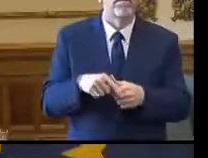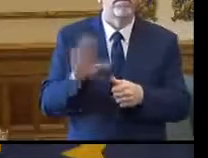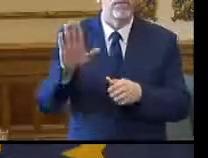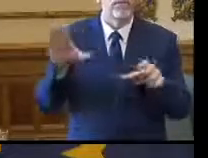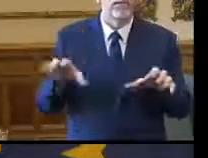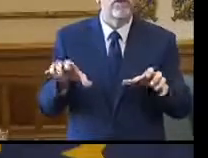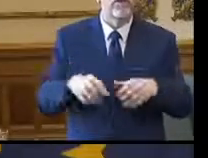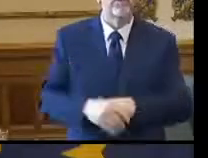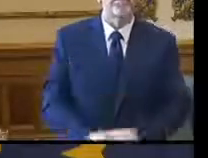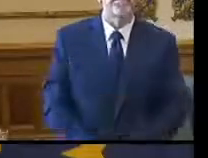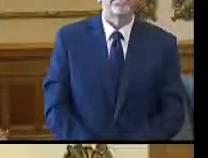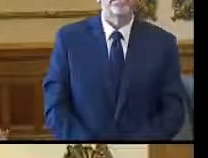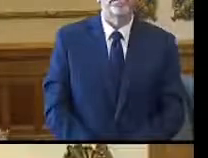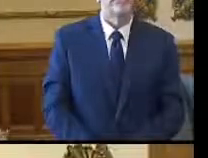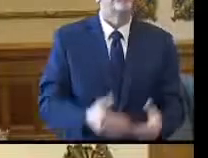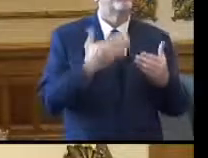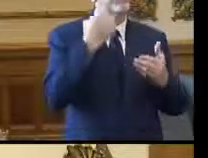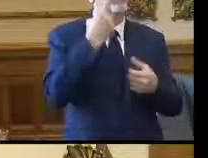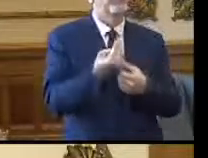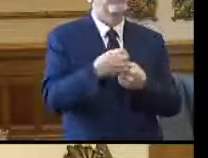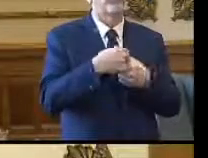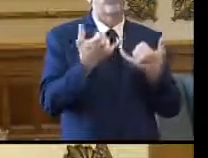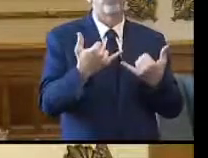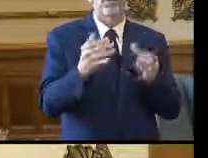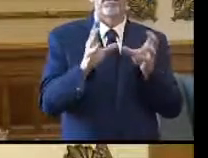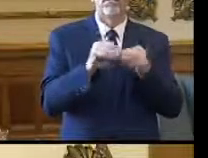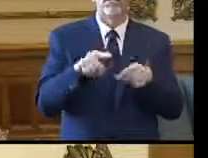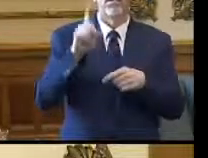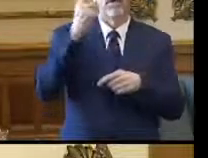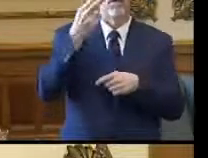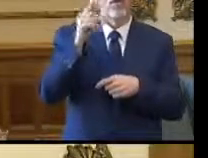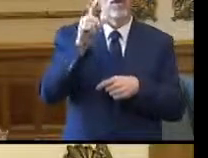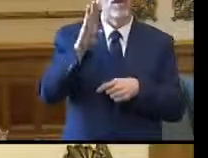efforts. Thank you for joining today's briefing.